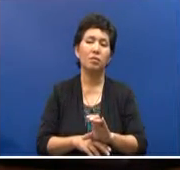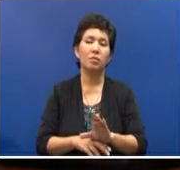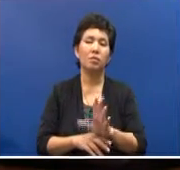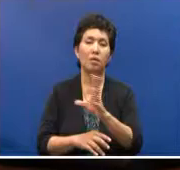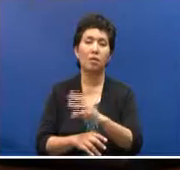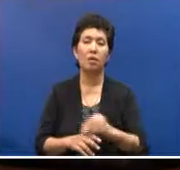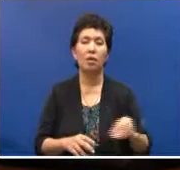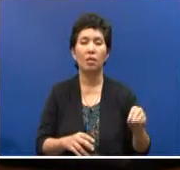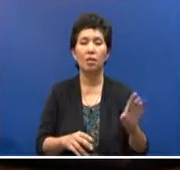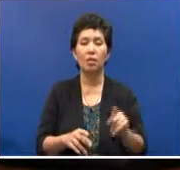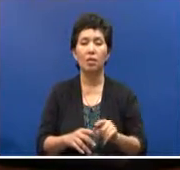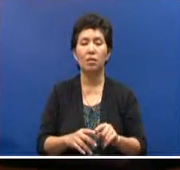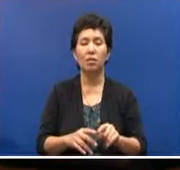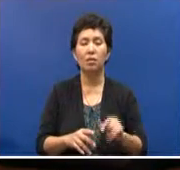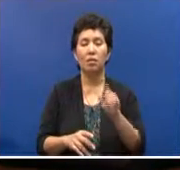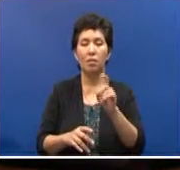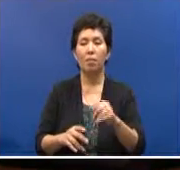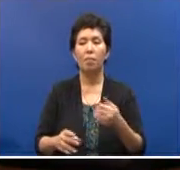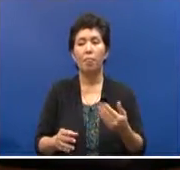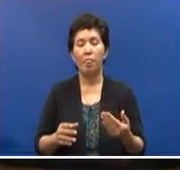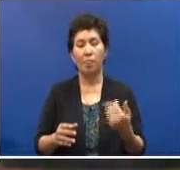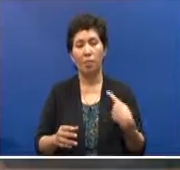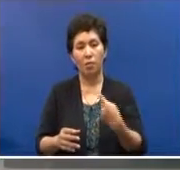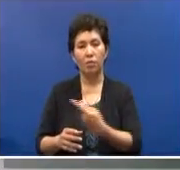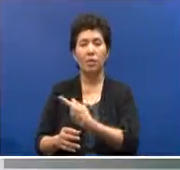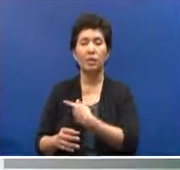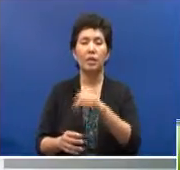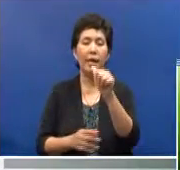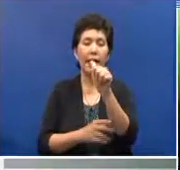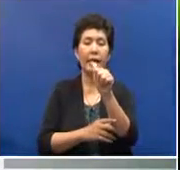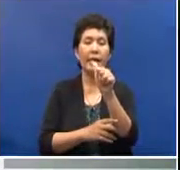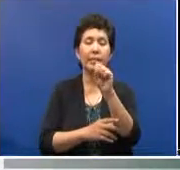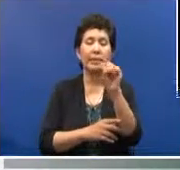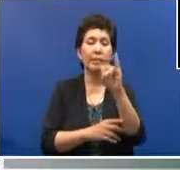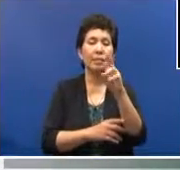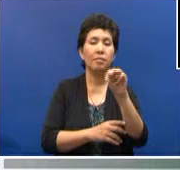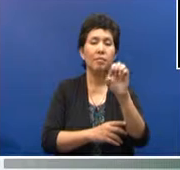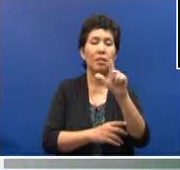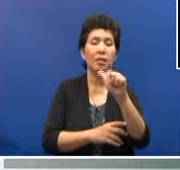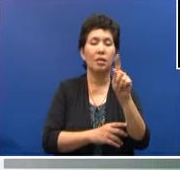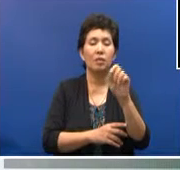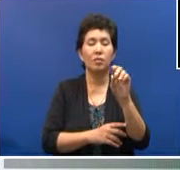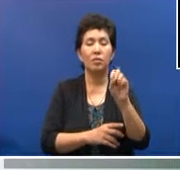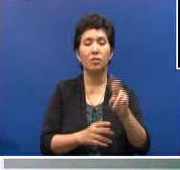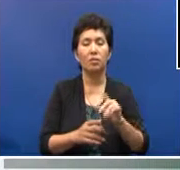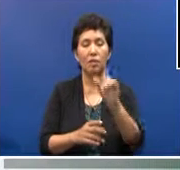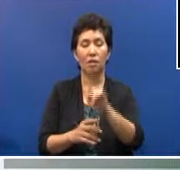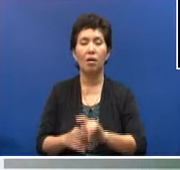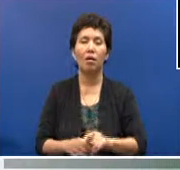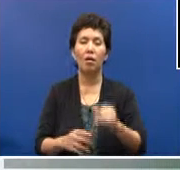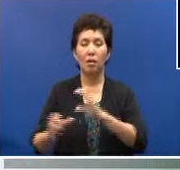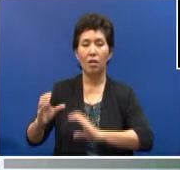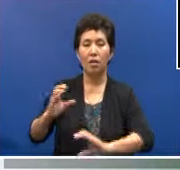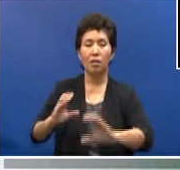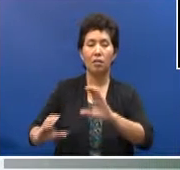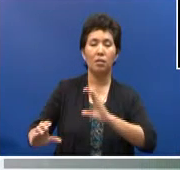Okay, and then it may also lead to assimilation. Okay, racial and ethnic relations are characterized